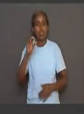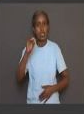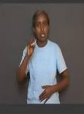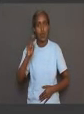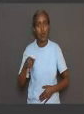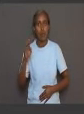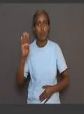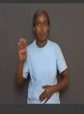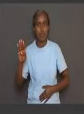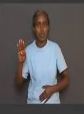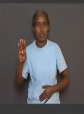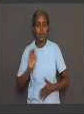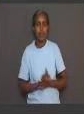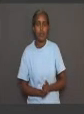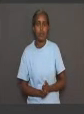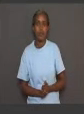0b.